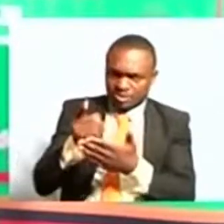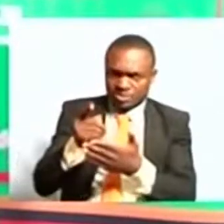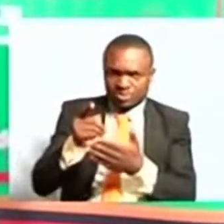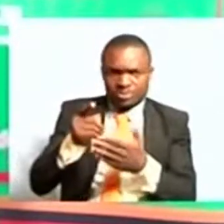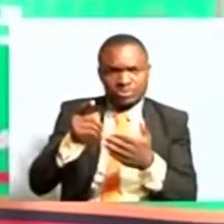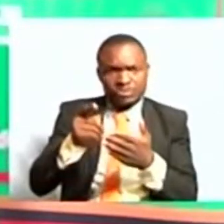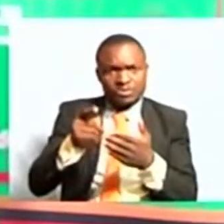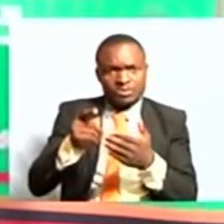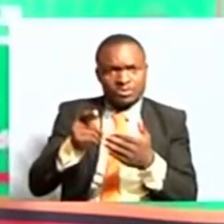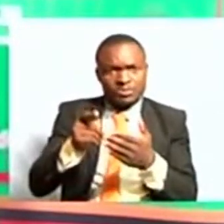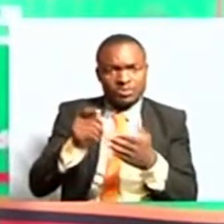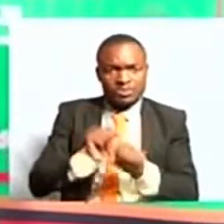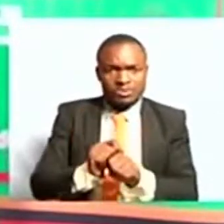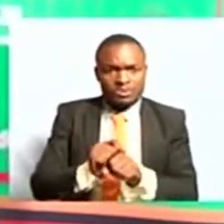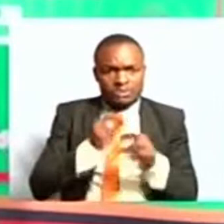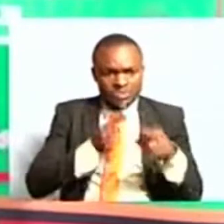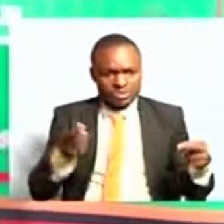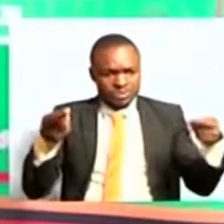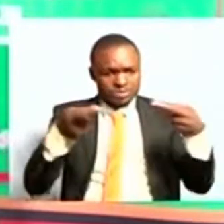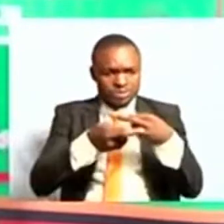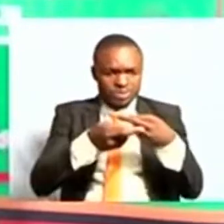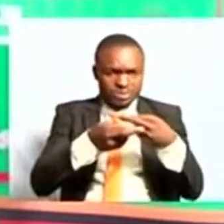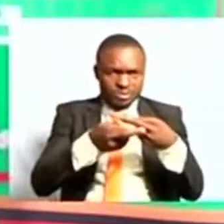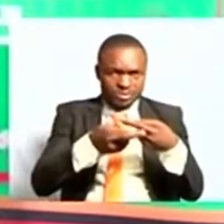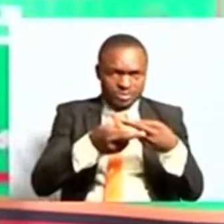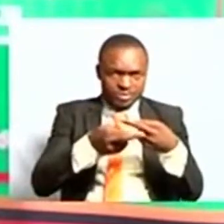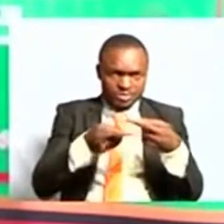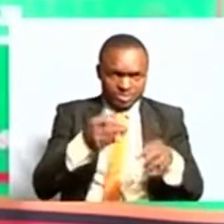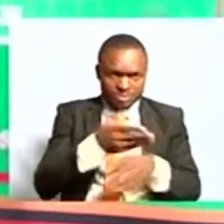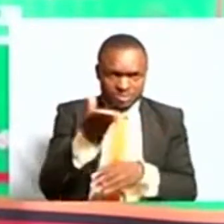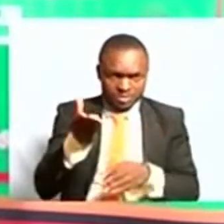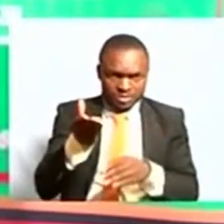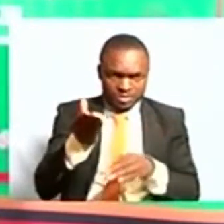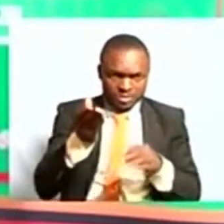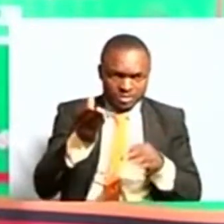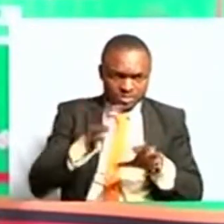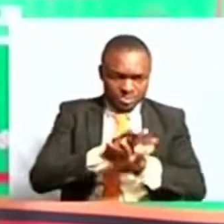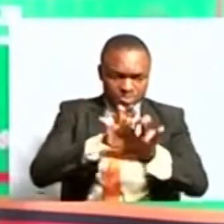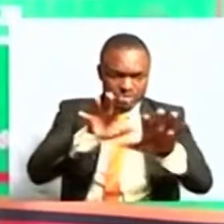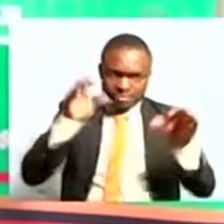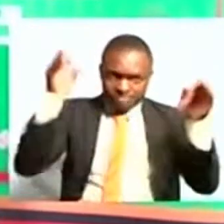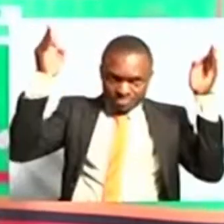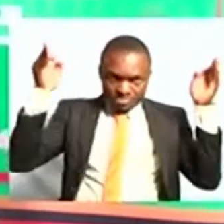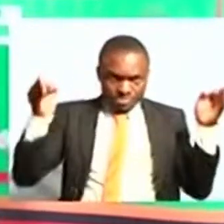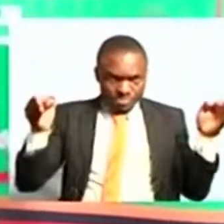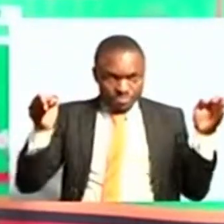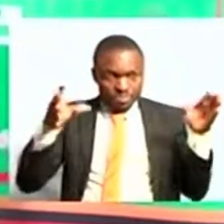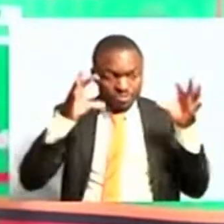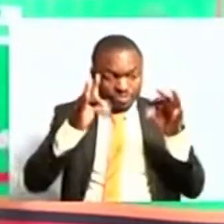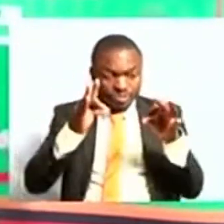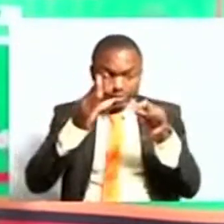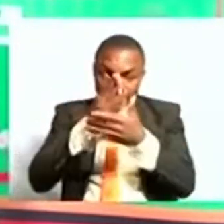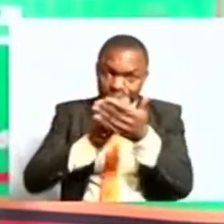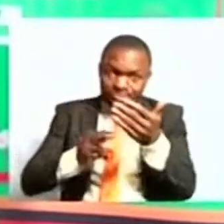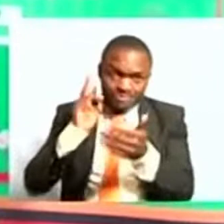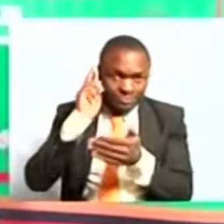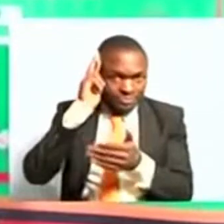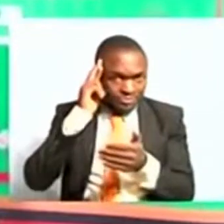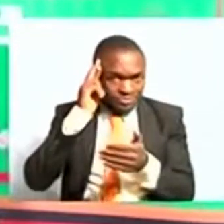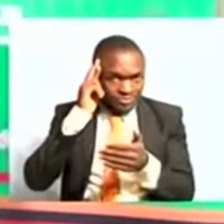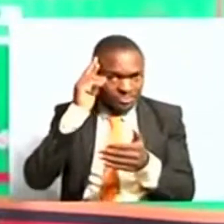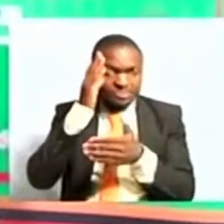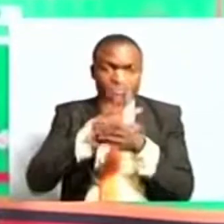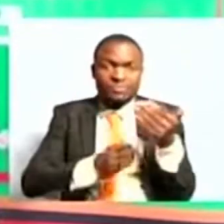reconcile with regards to dispensation of justice? If for some reason someone